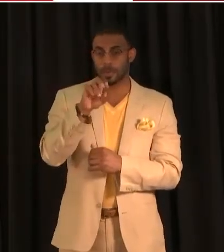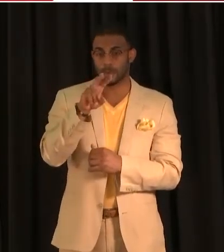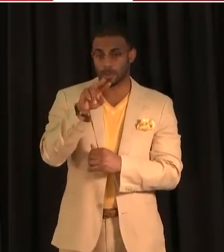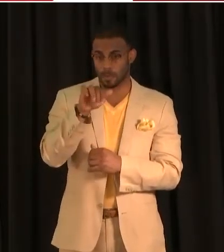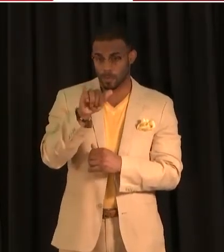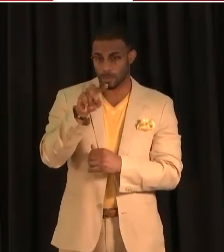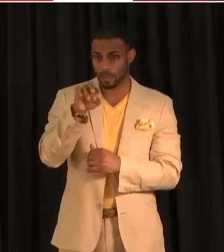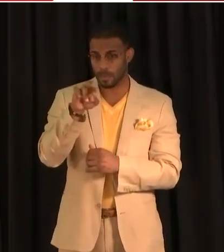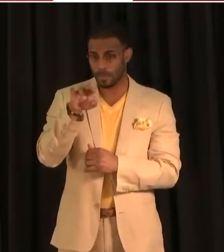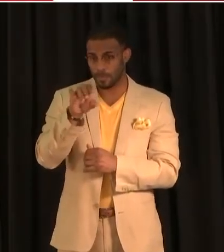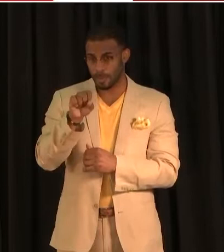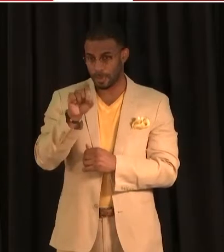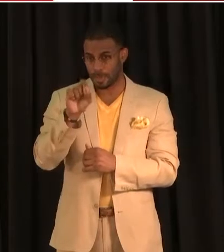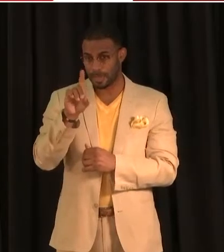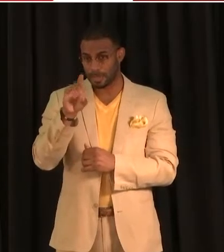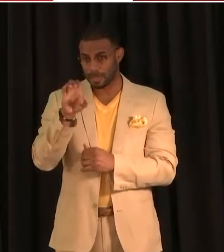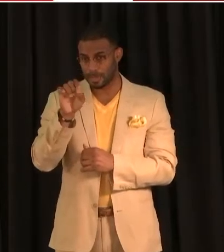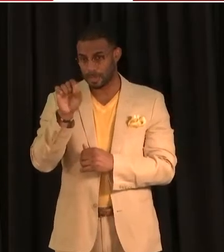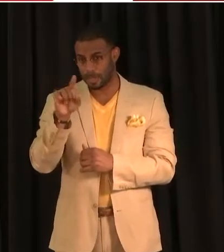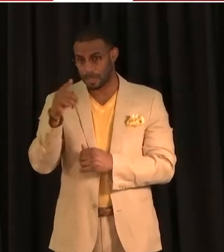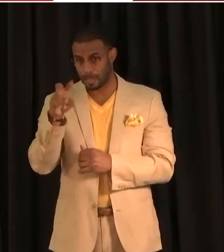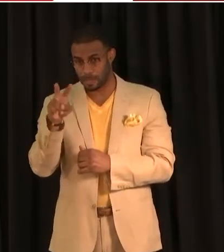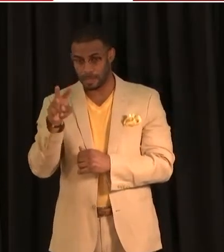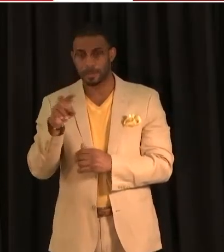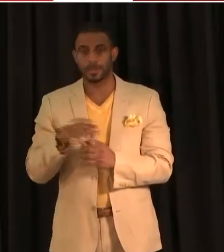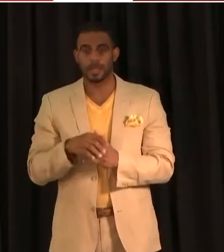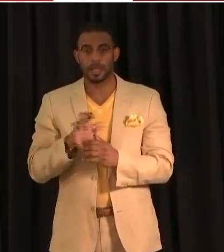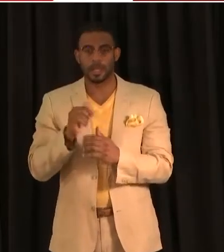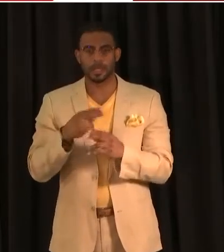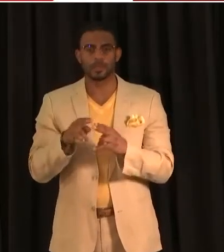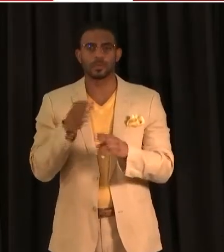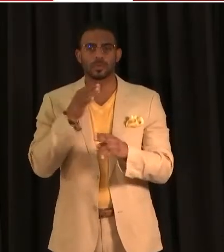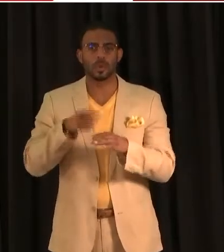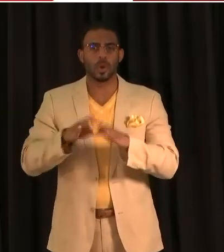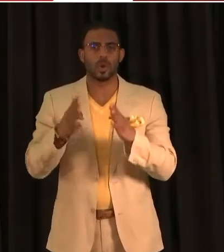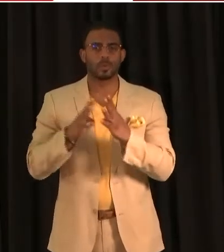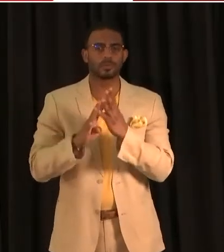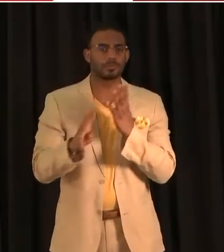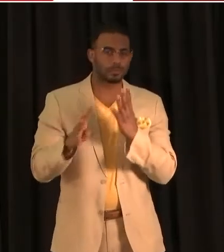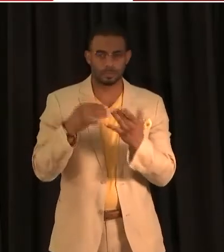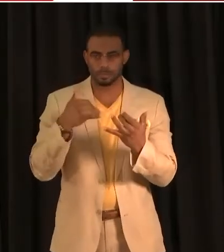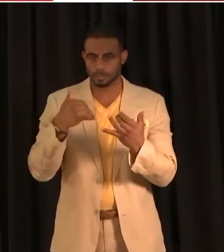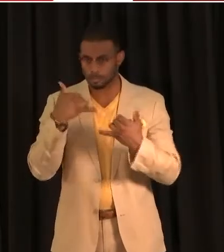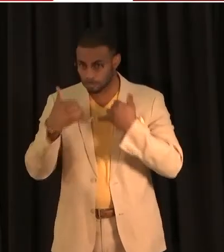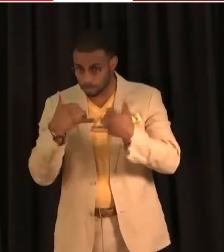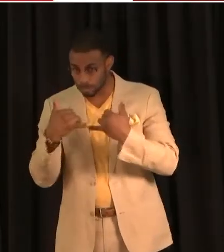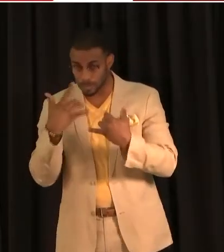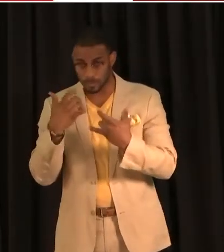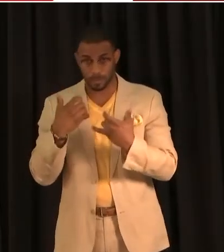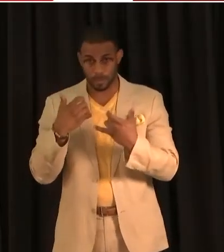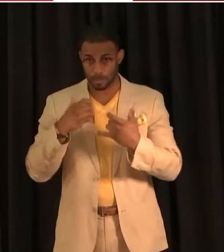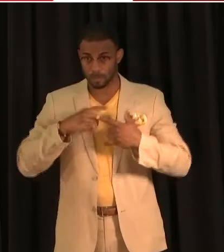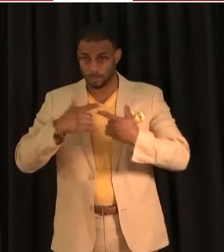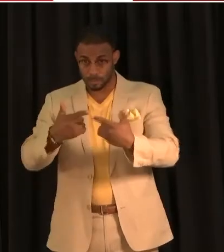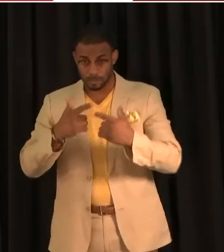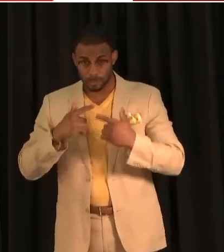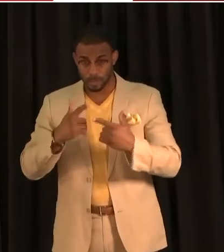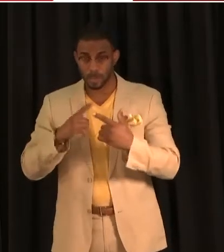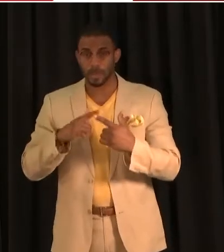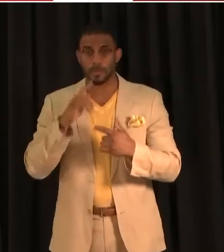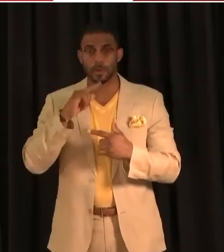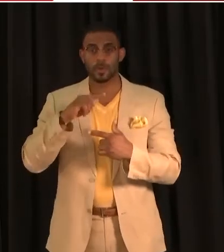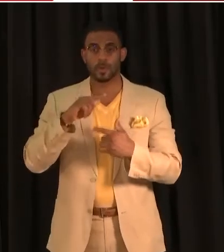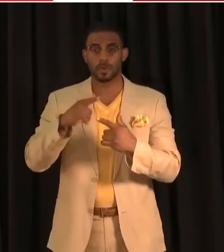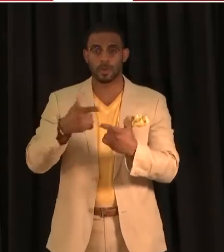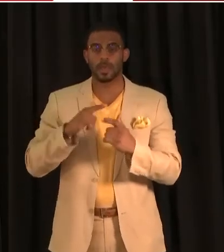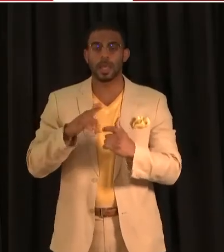coronavirus.dc.gov. In a short moment, we're going to open the lines for a Q&A portion of the program, so you can press